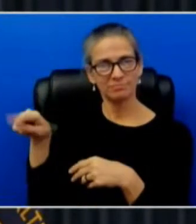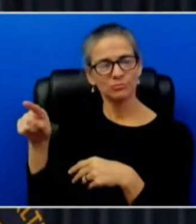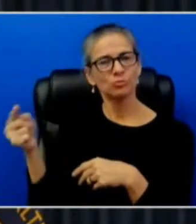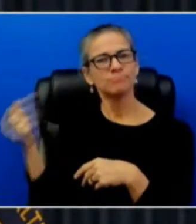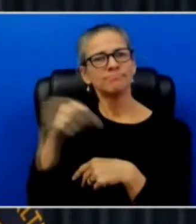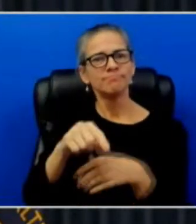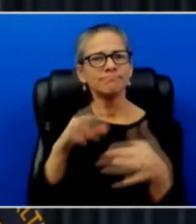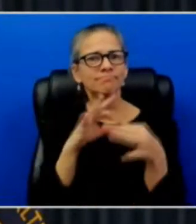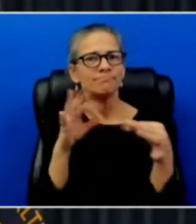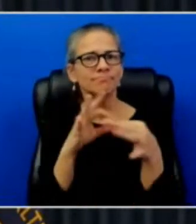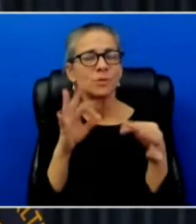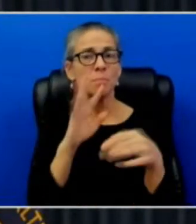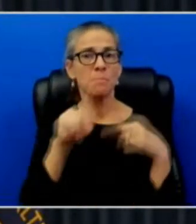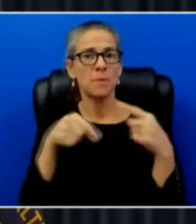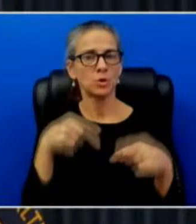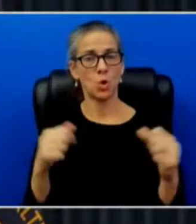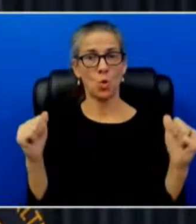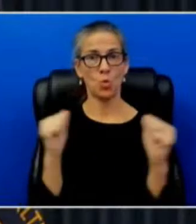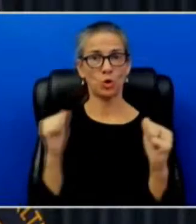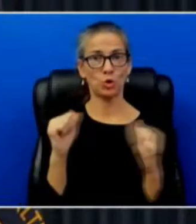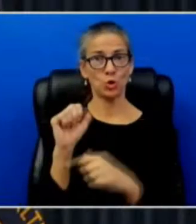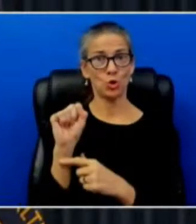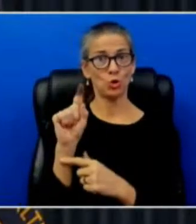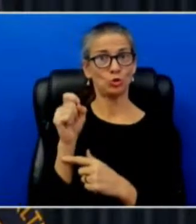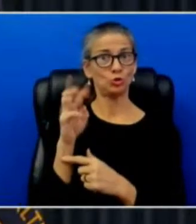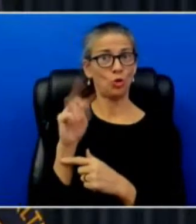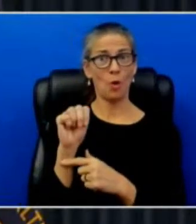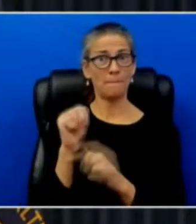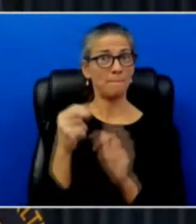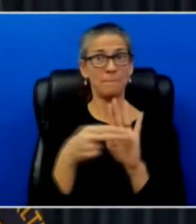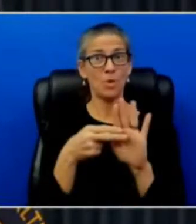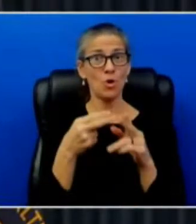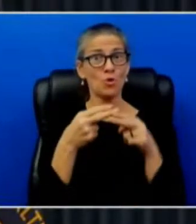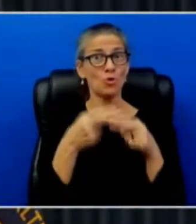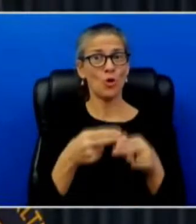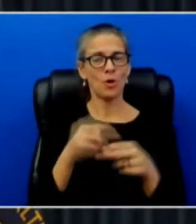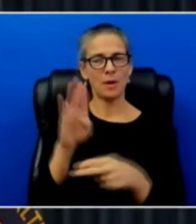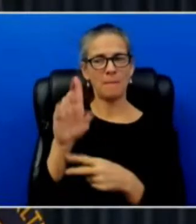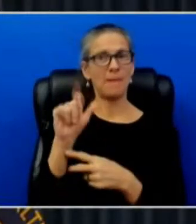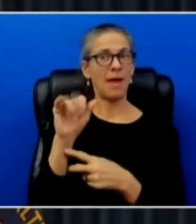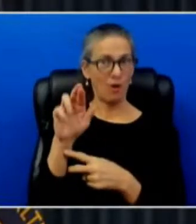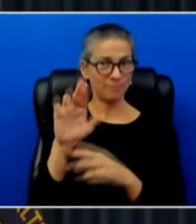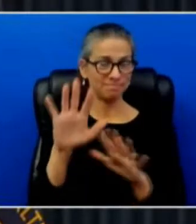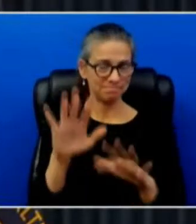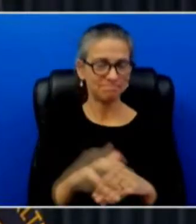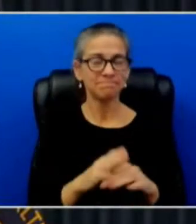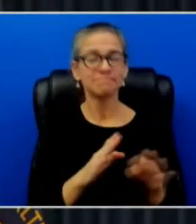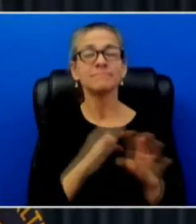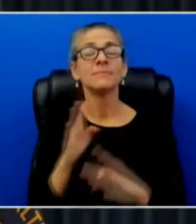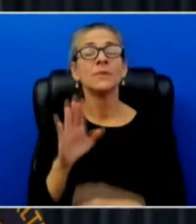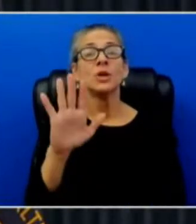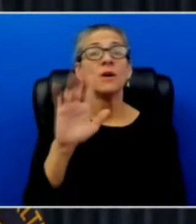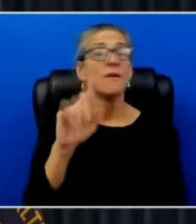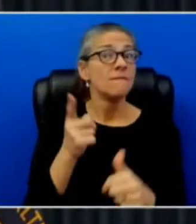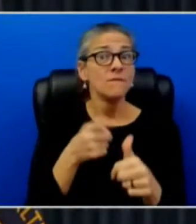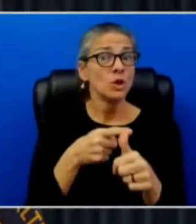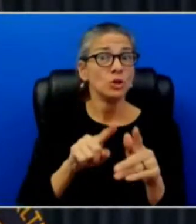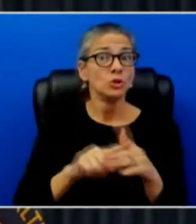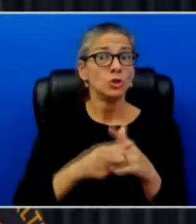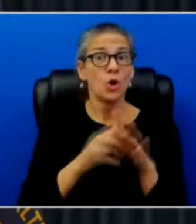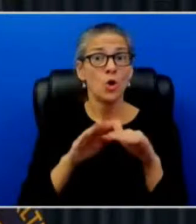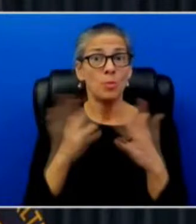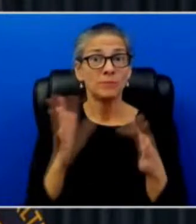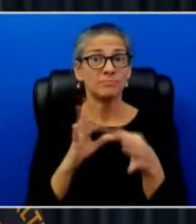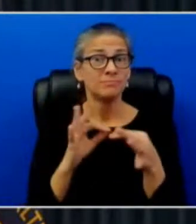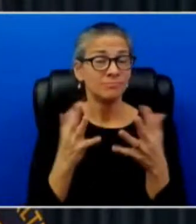Blair. First, the good news. We are not aware of any loss of life or any major injuries